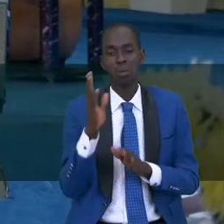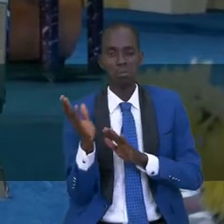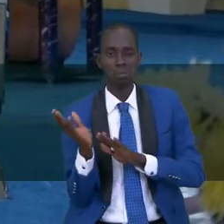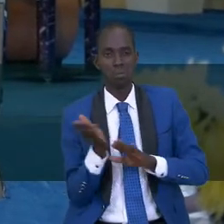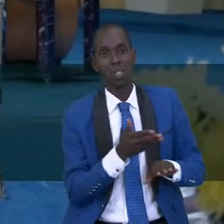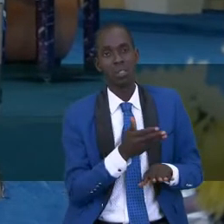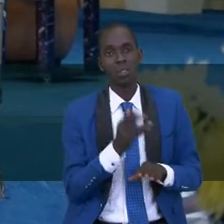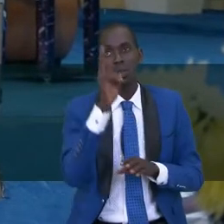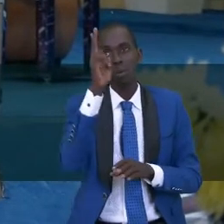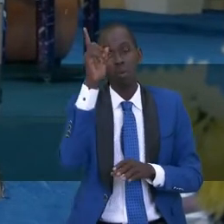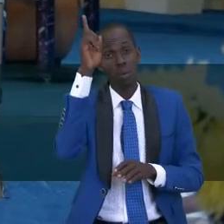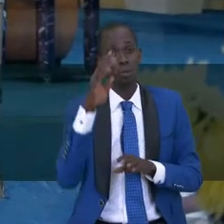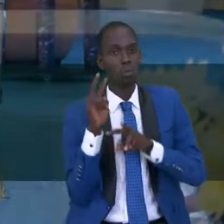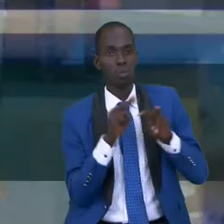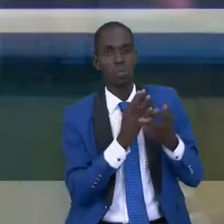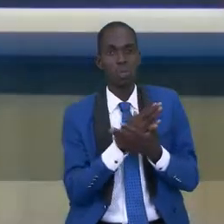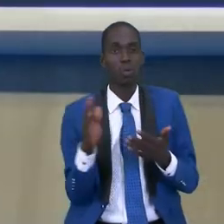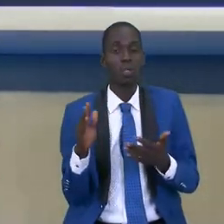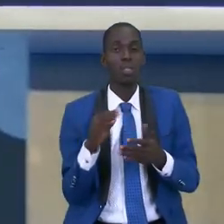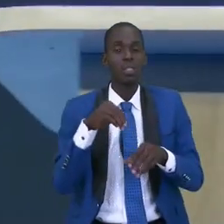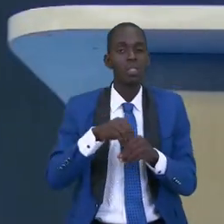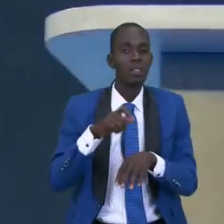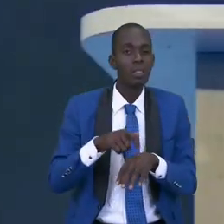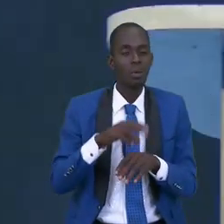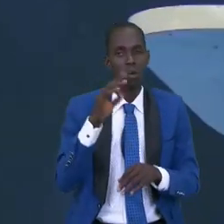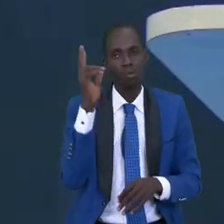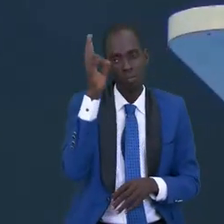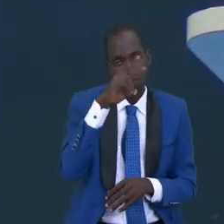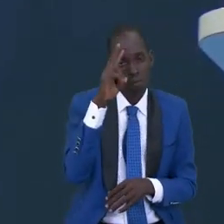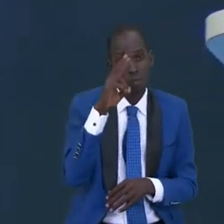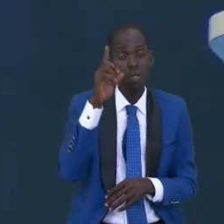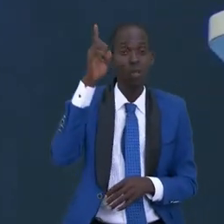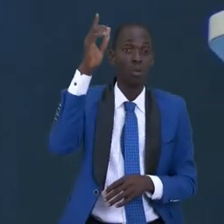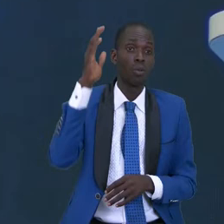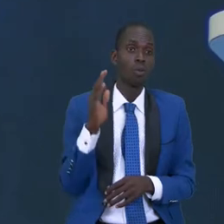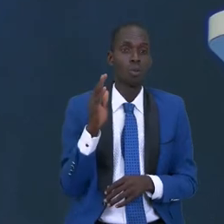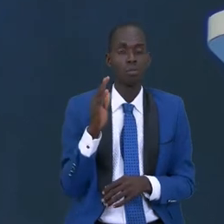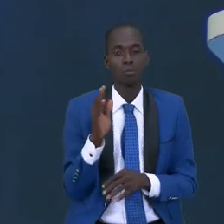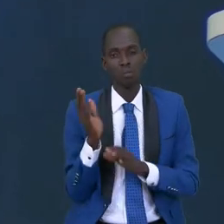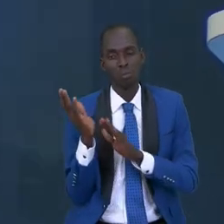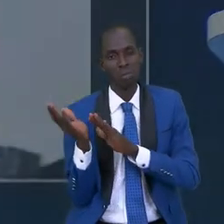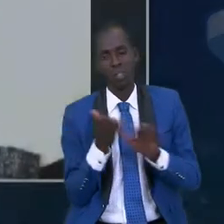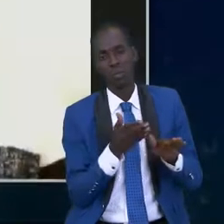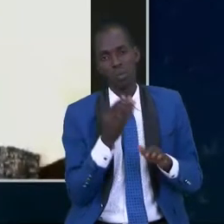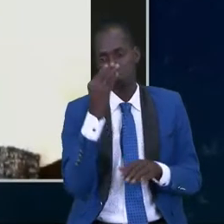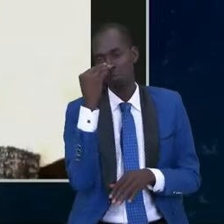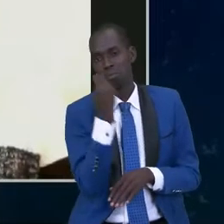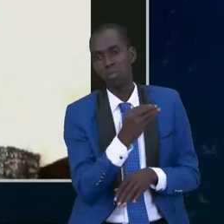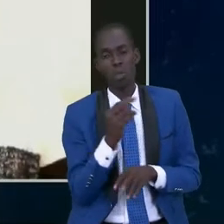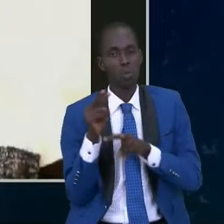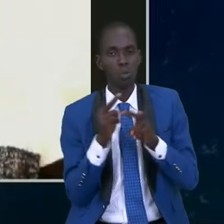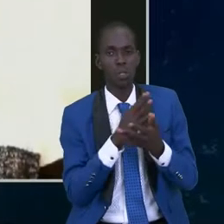The time of ignorance God winked at. What does that